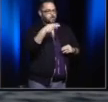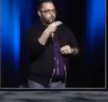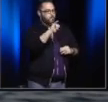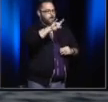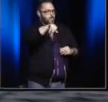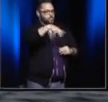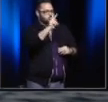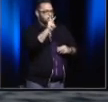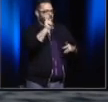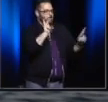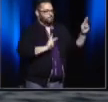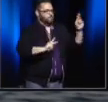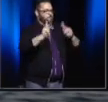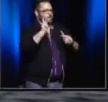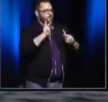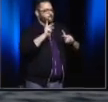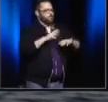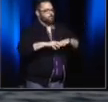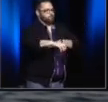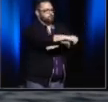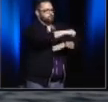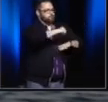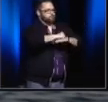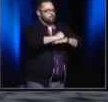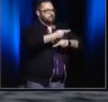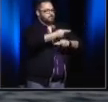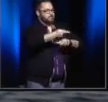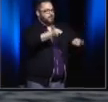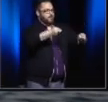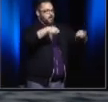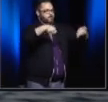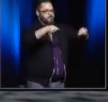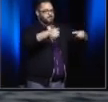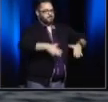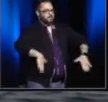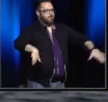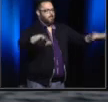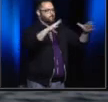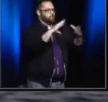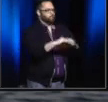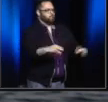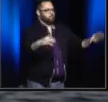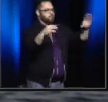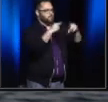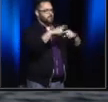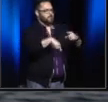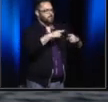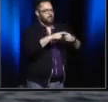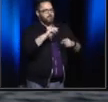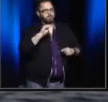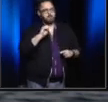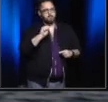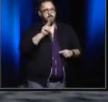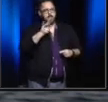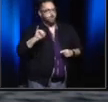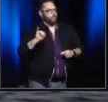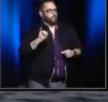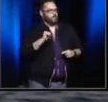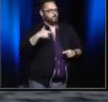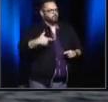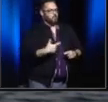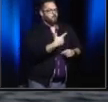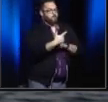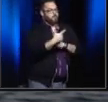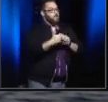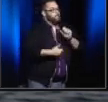custodians of the land on which I stand today to tell the story of the Māui dolphin. It's the world's rarest,